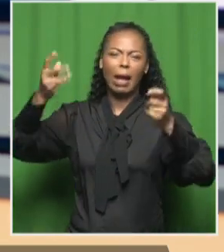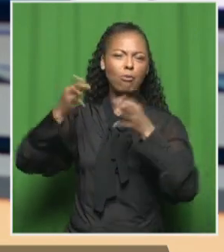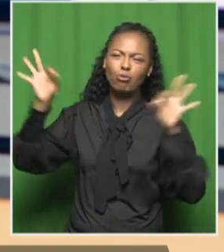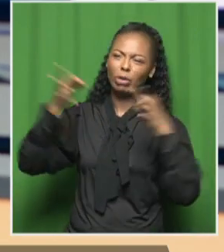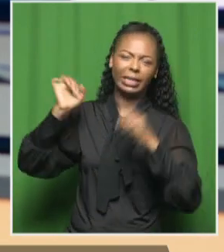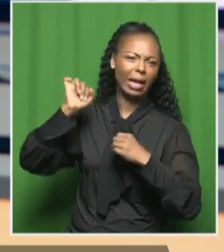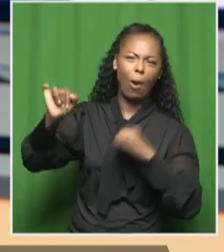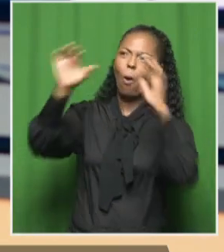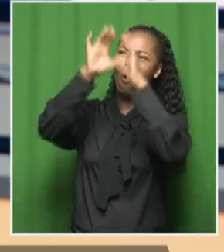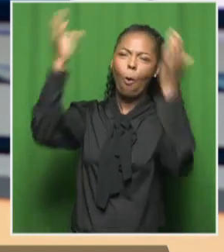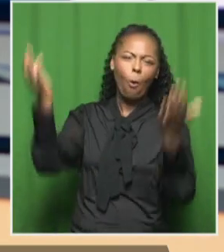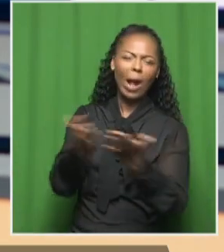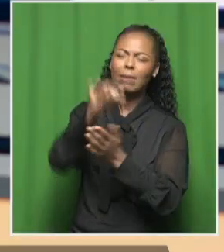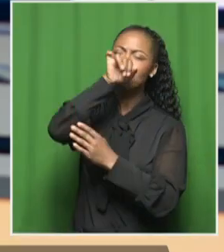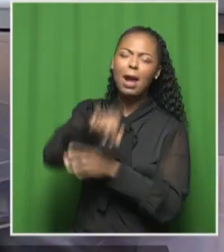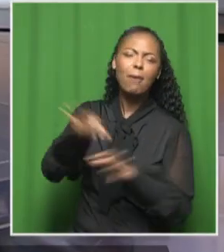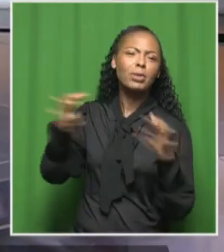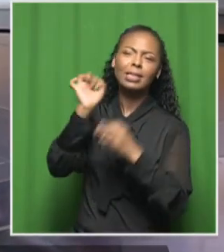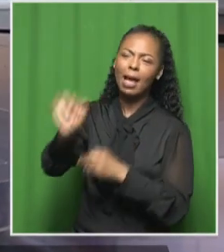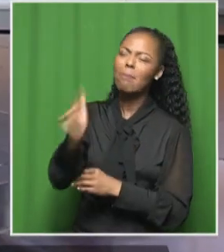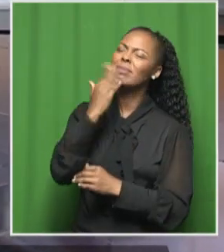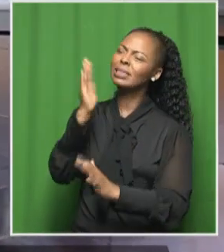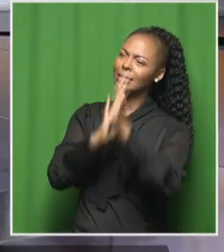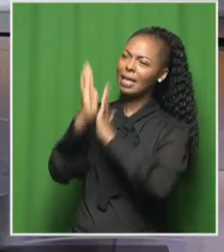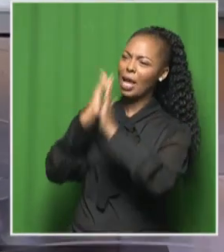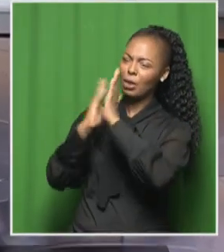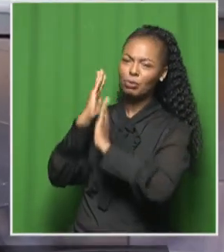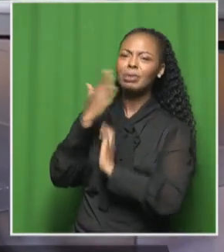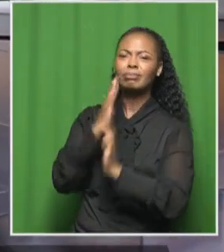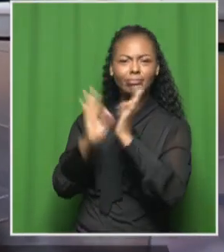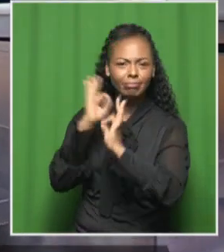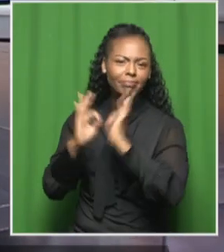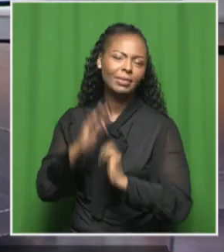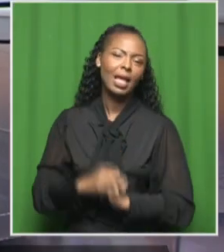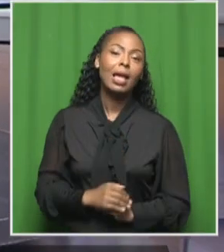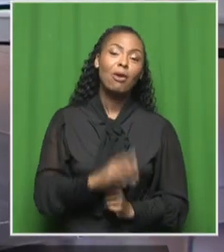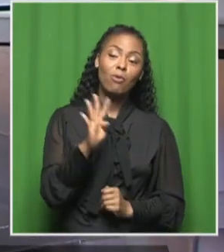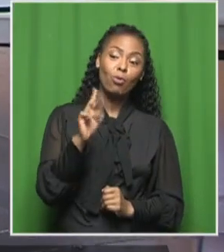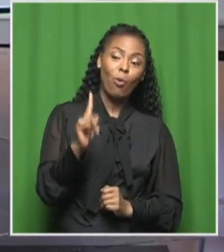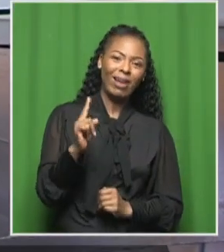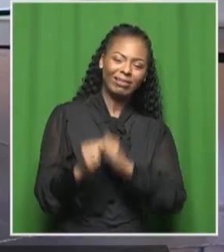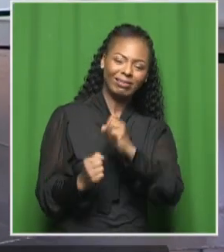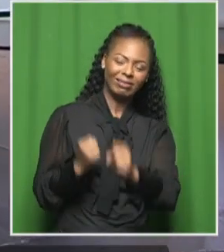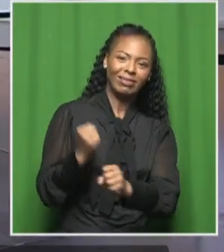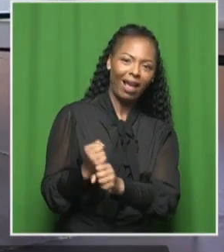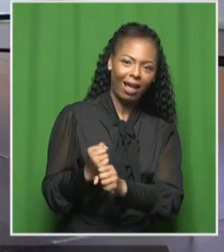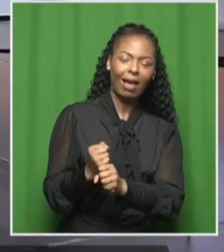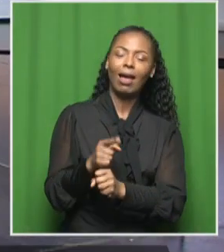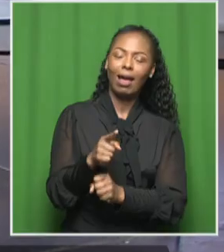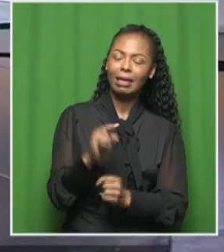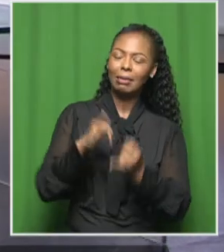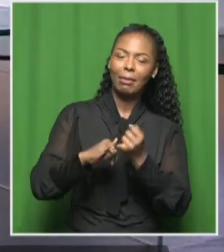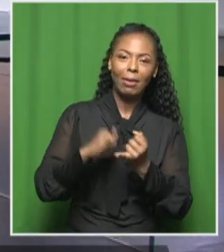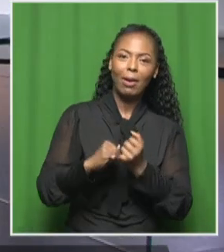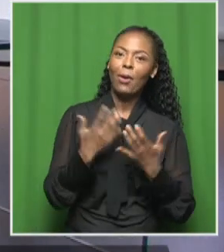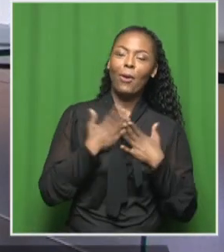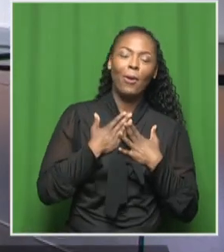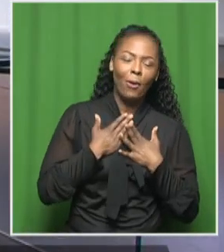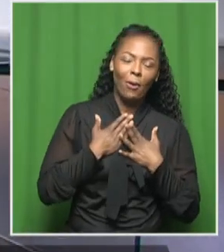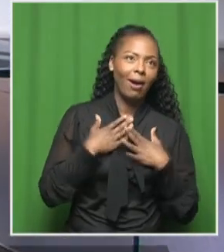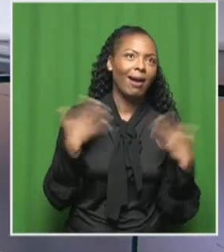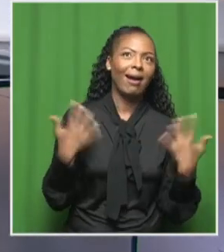Talk to us about that journey. What a journey. Let me tell you, 41 years. September made 41 years. And I'm trying to figure out where did it